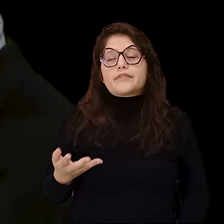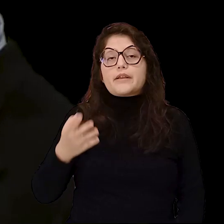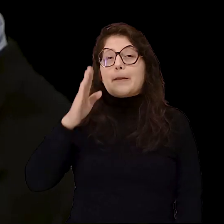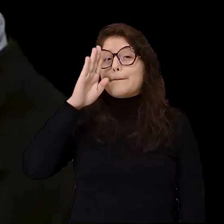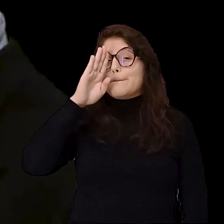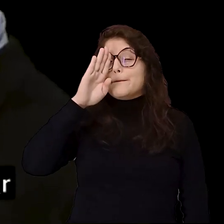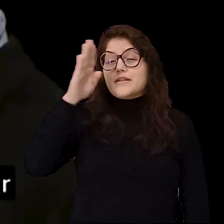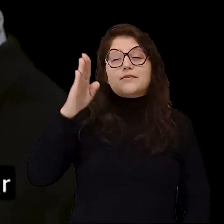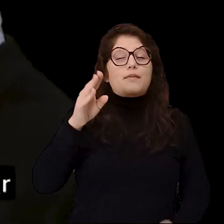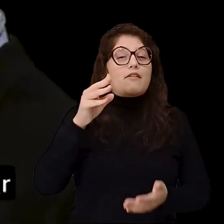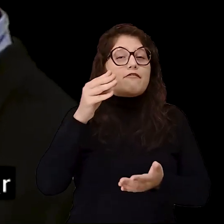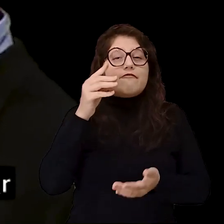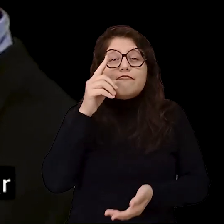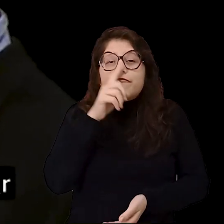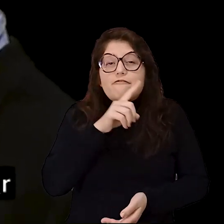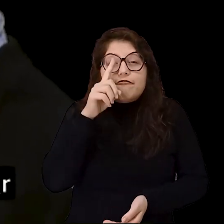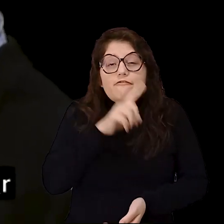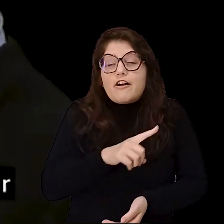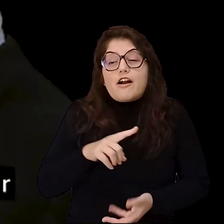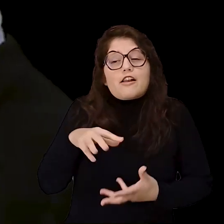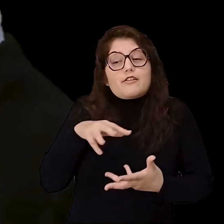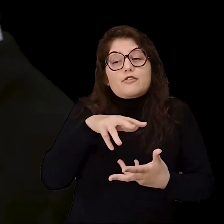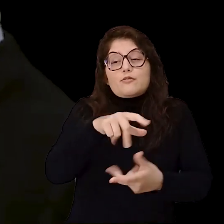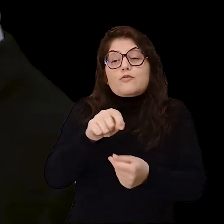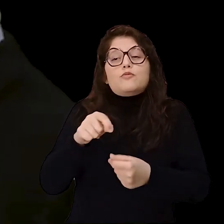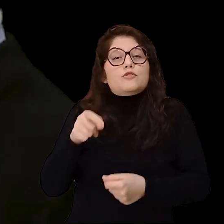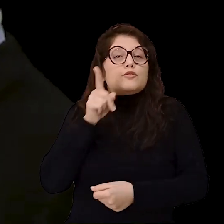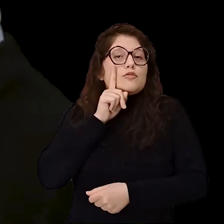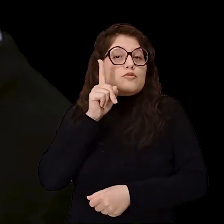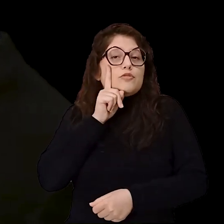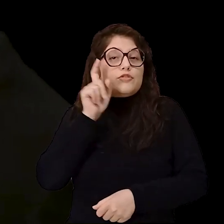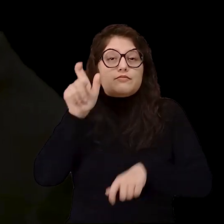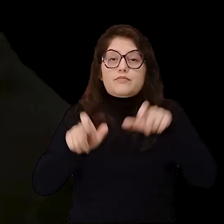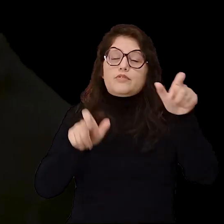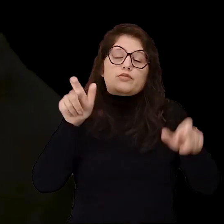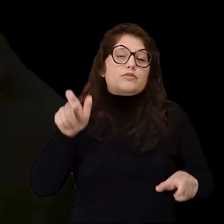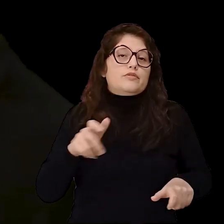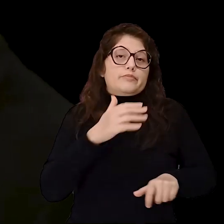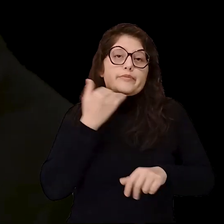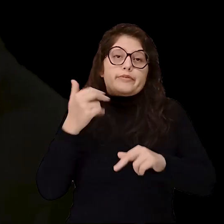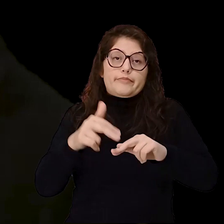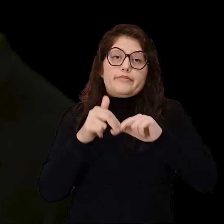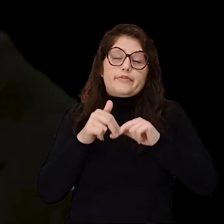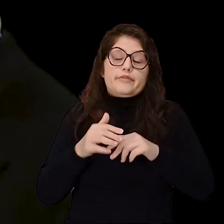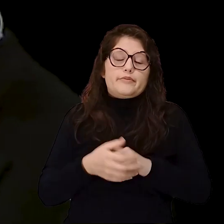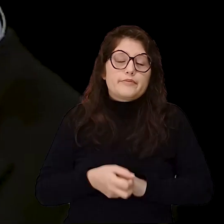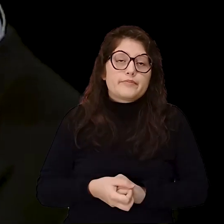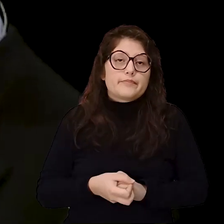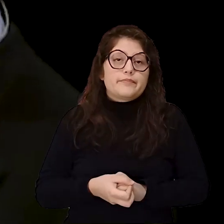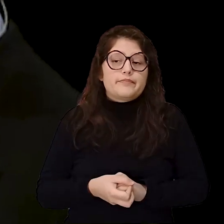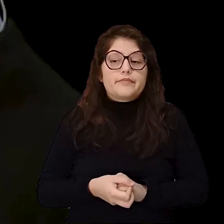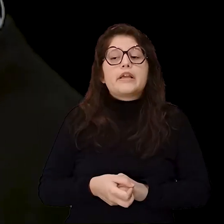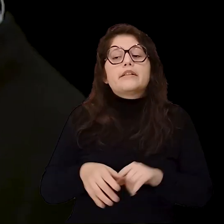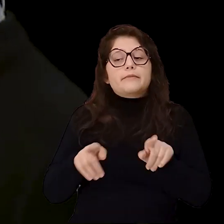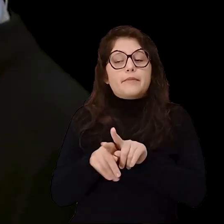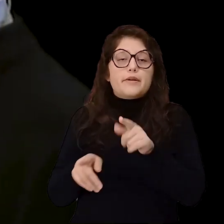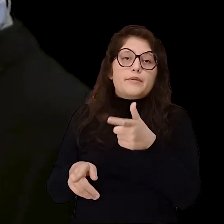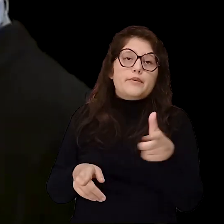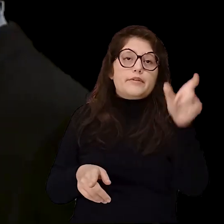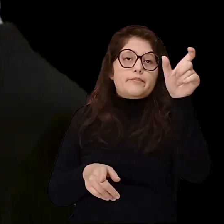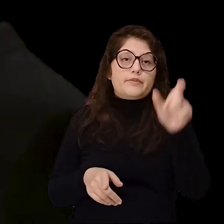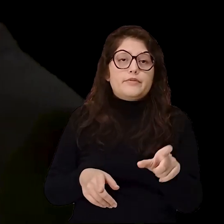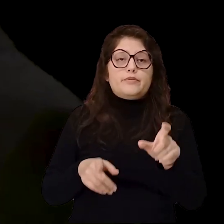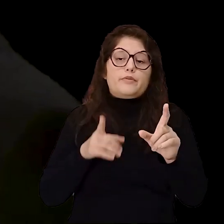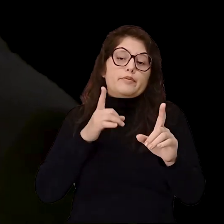it reminded me that that slow way of being dead can lead to actual deadness, that this is a serious business. It's the